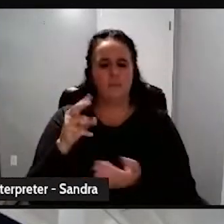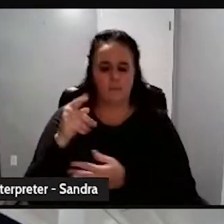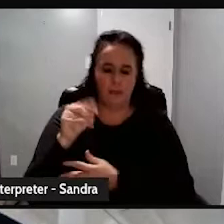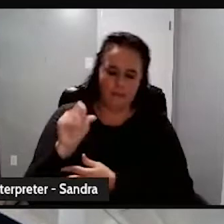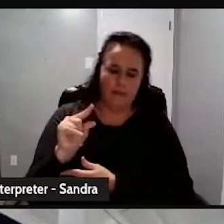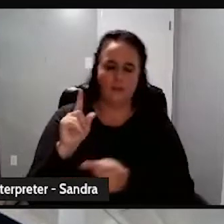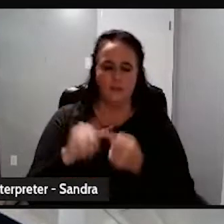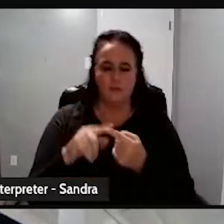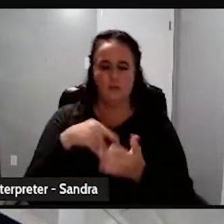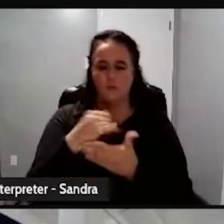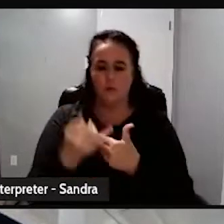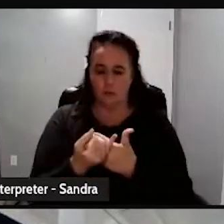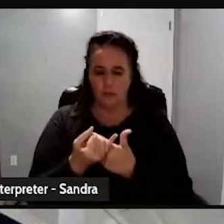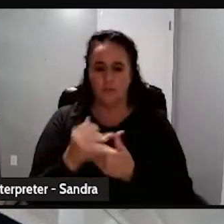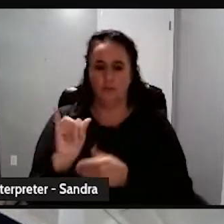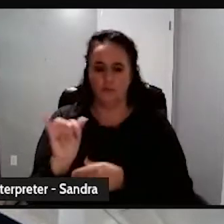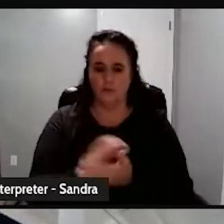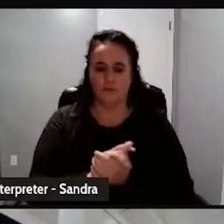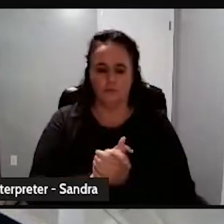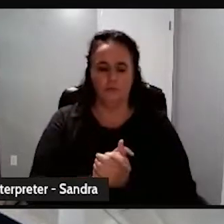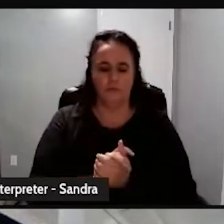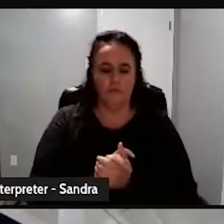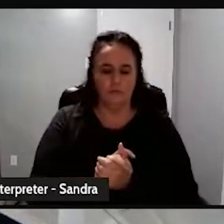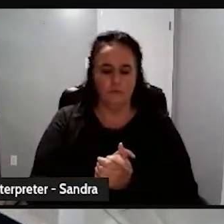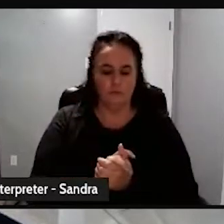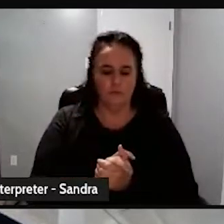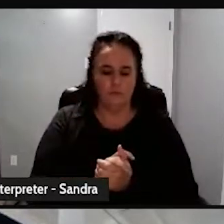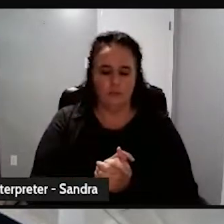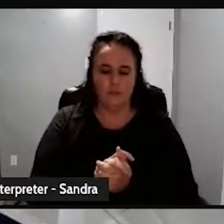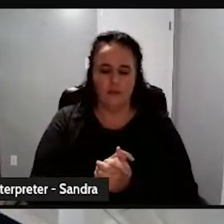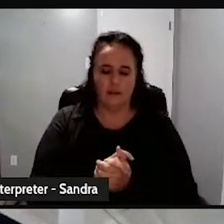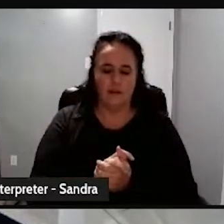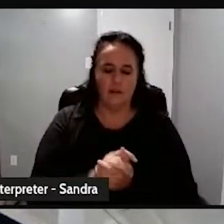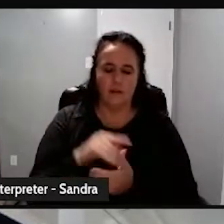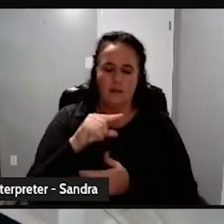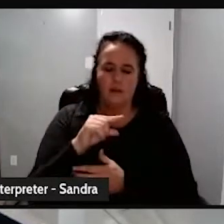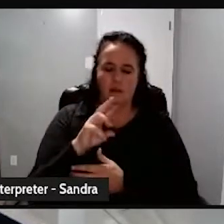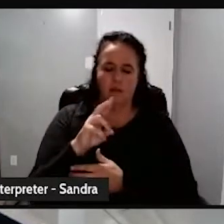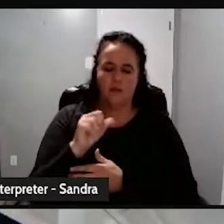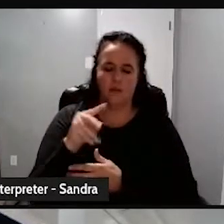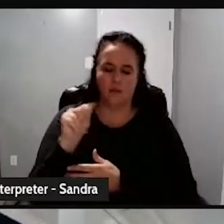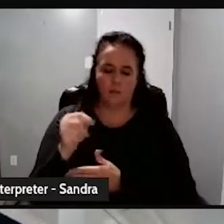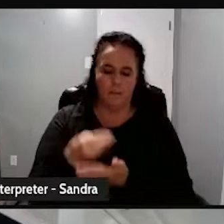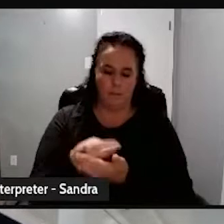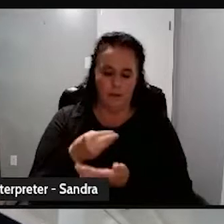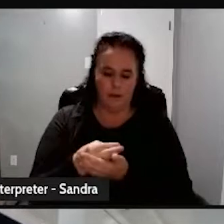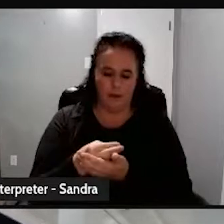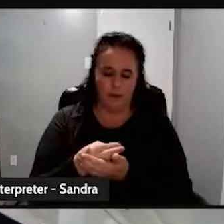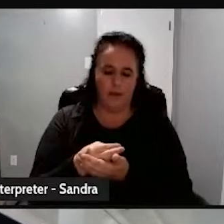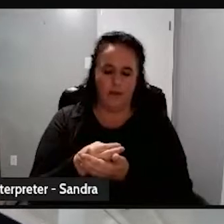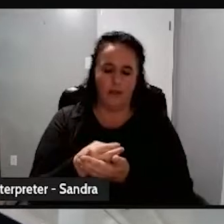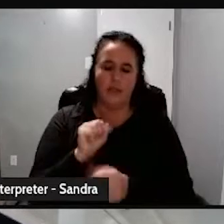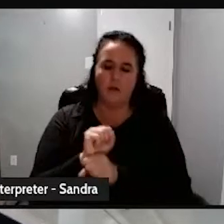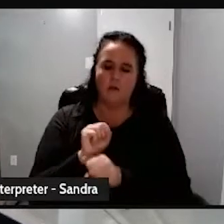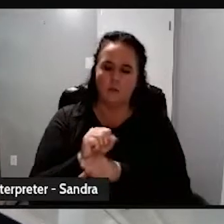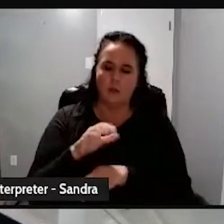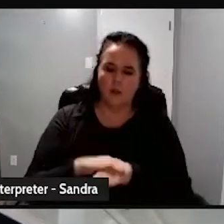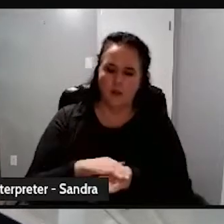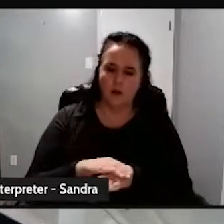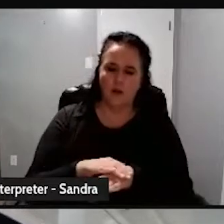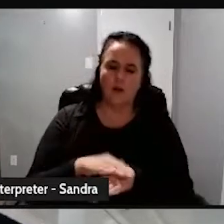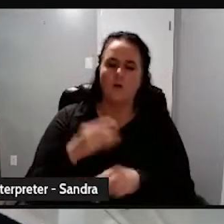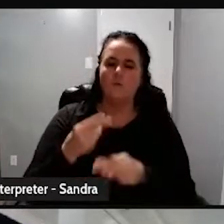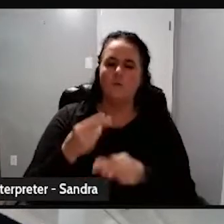been doing with the grant. The grant that I was working on was called